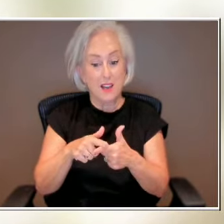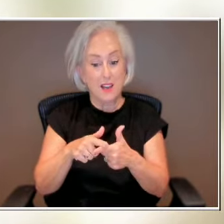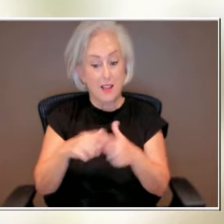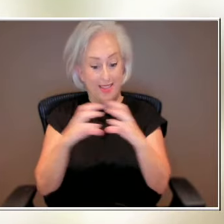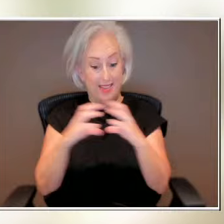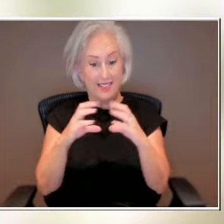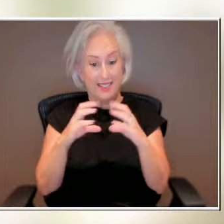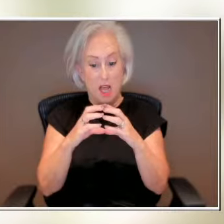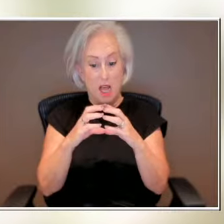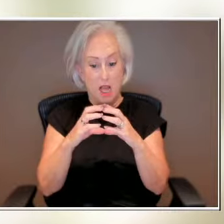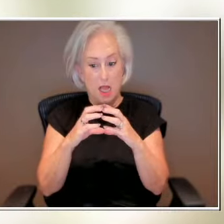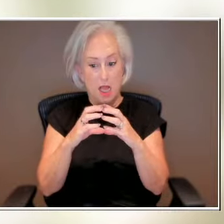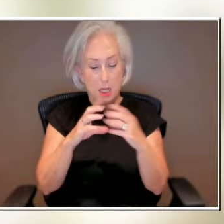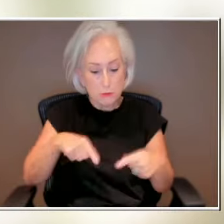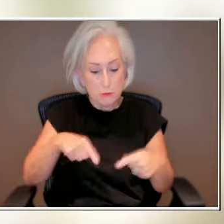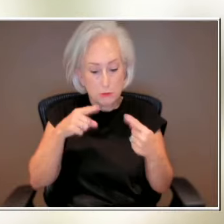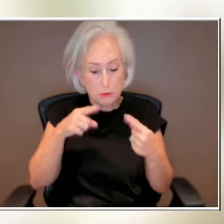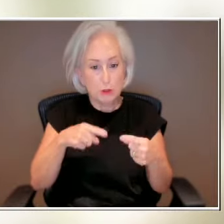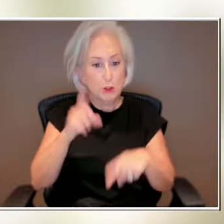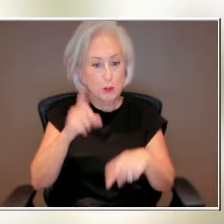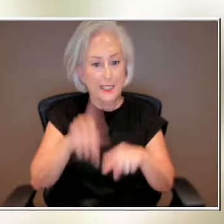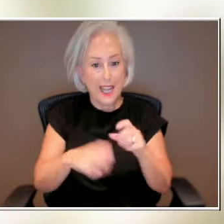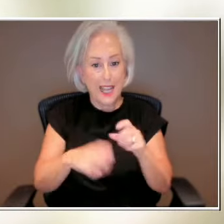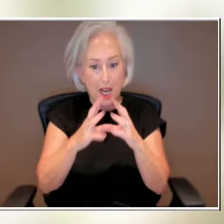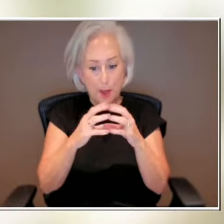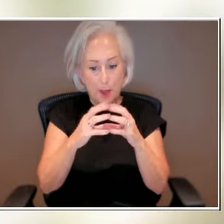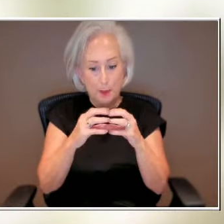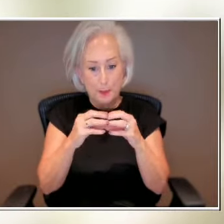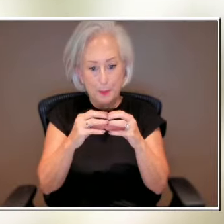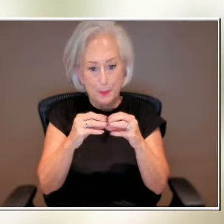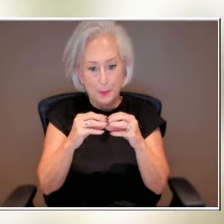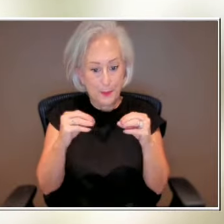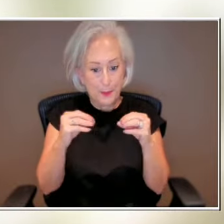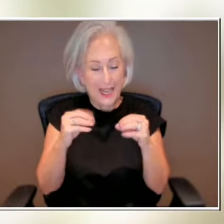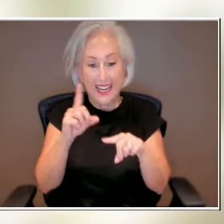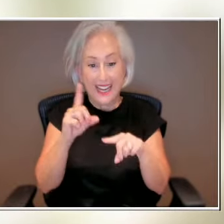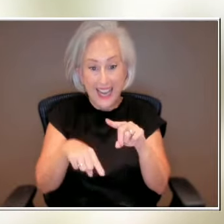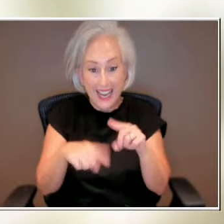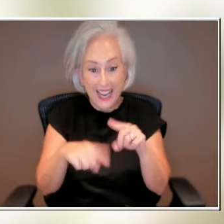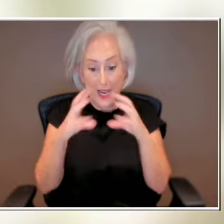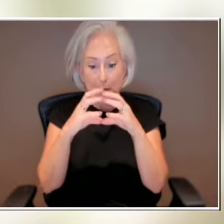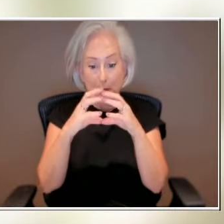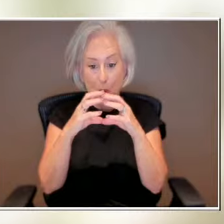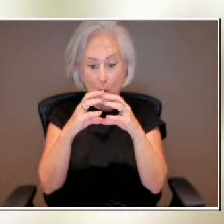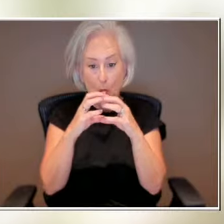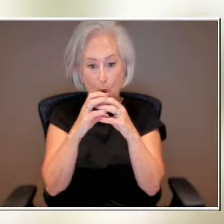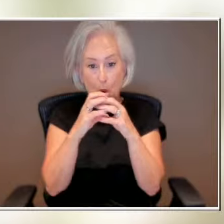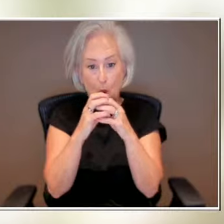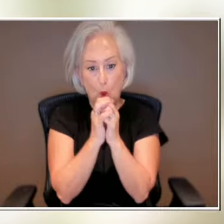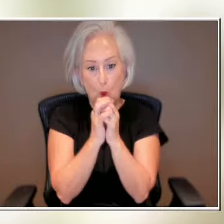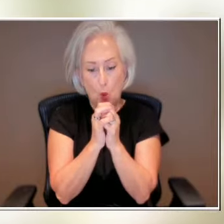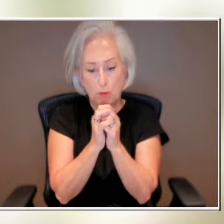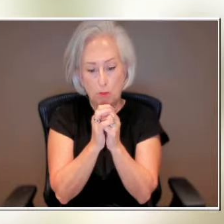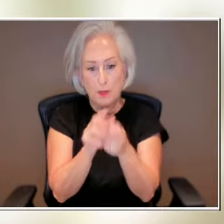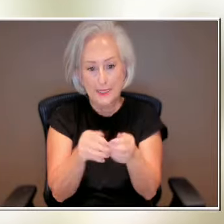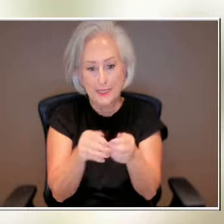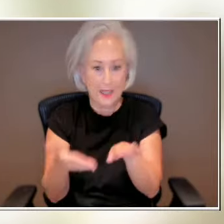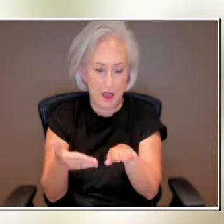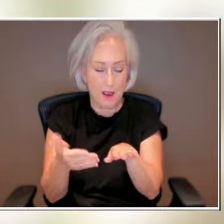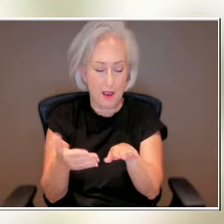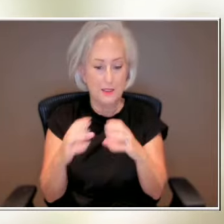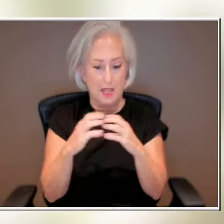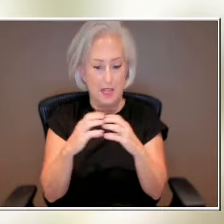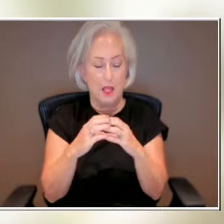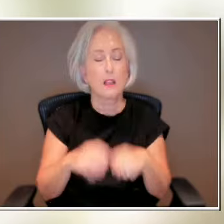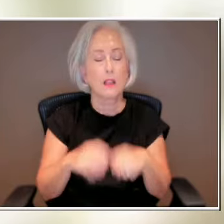to grow, the cancer starts shrinking, the cells start dying. we have many drugs that